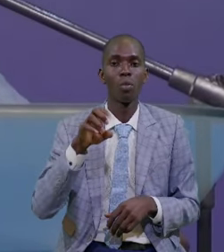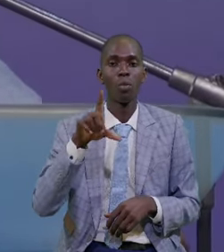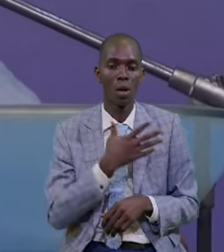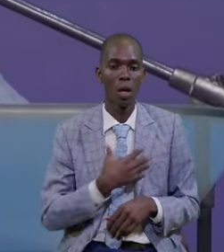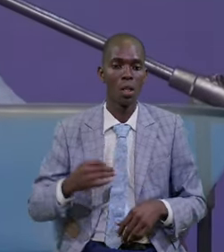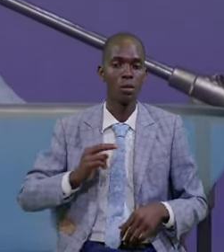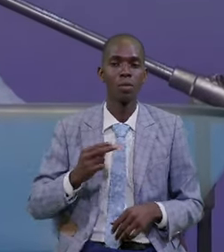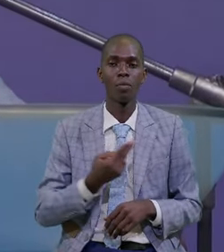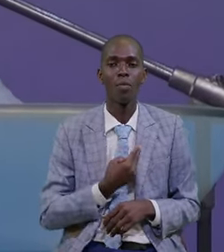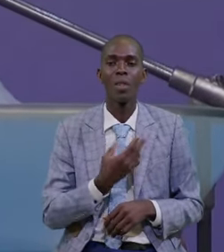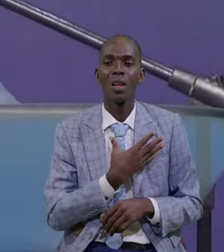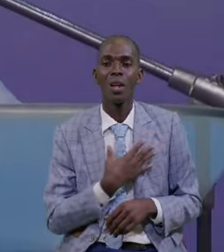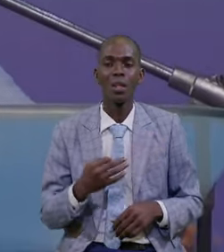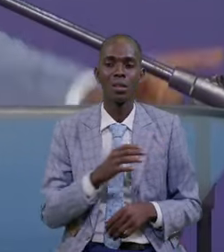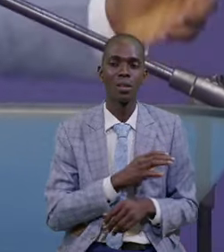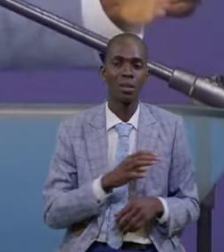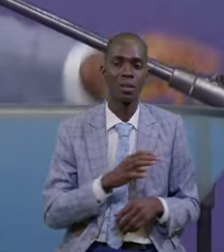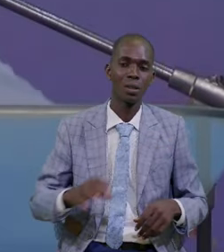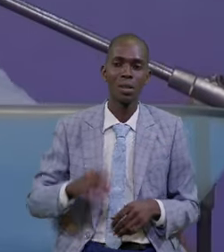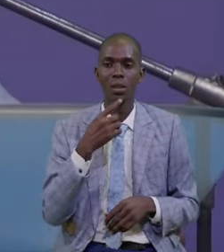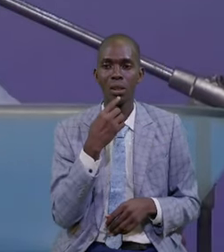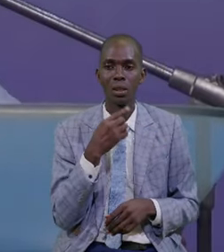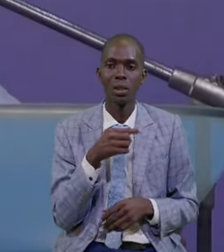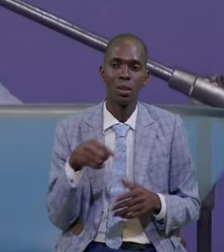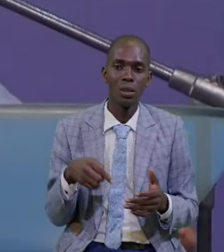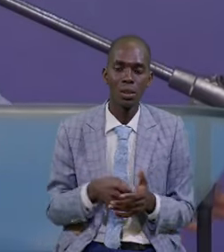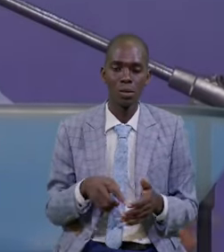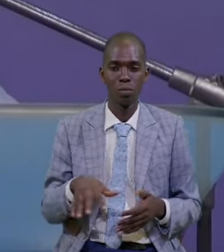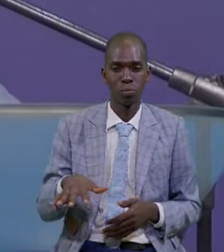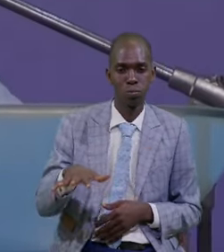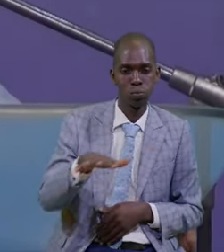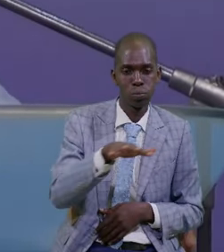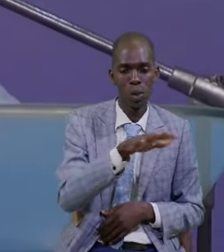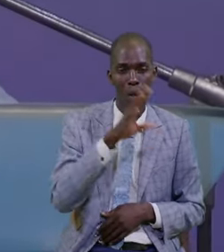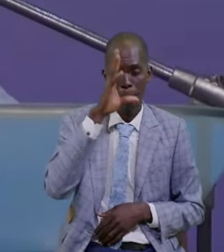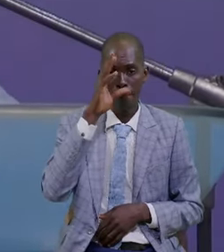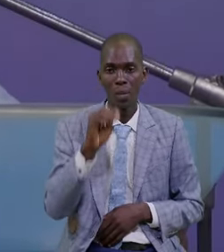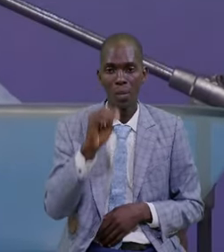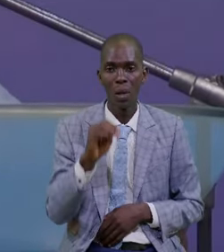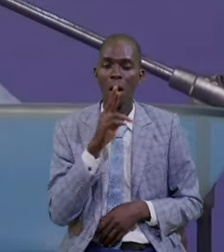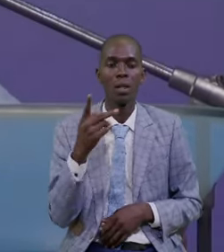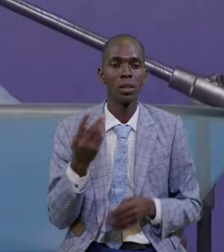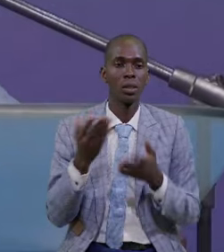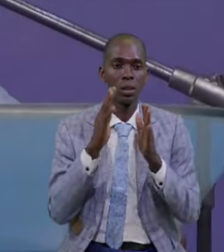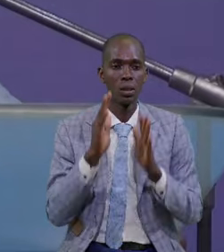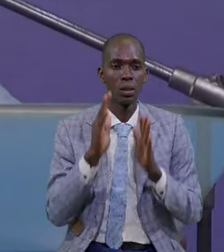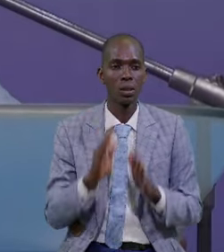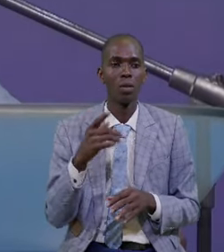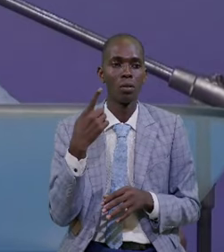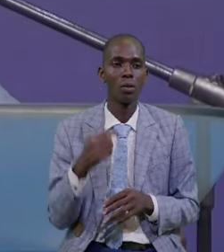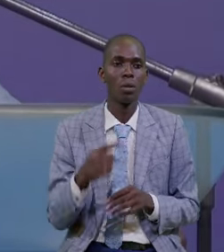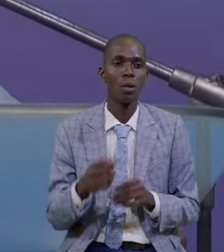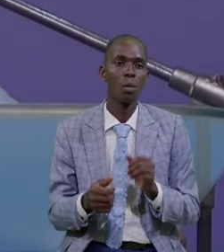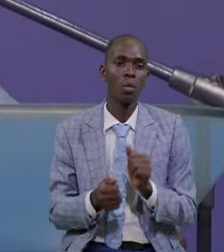And cried, saying, these men are the servants of the Most